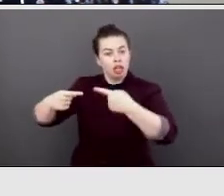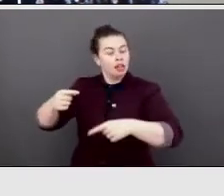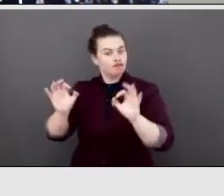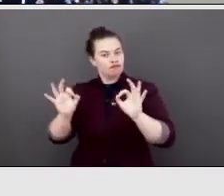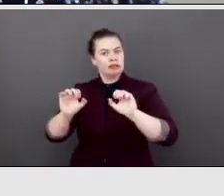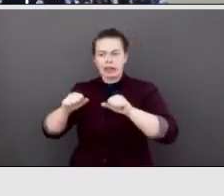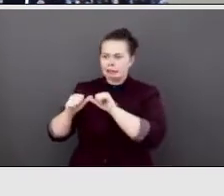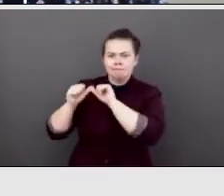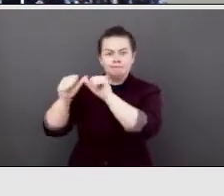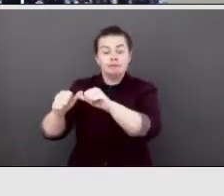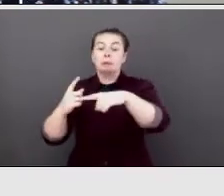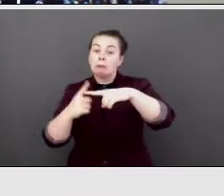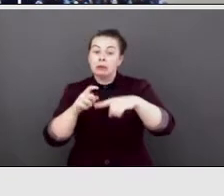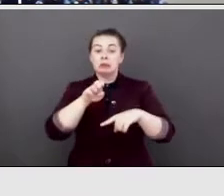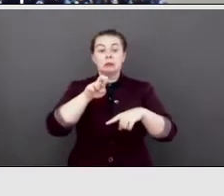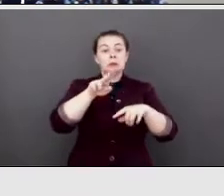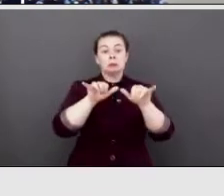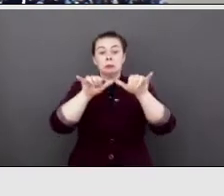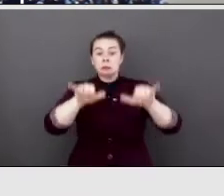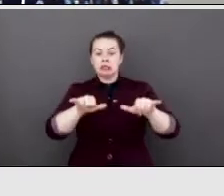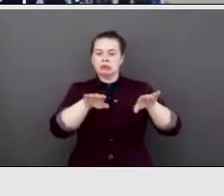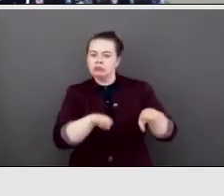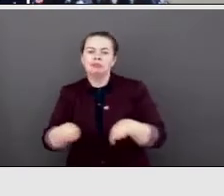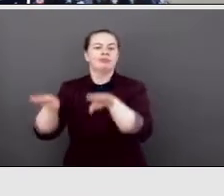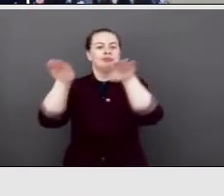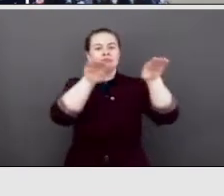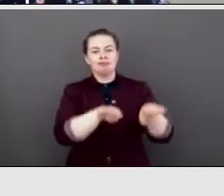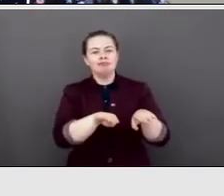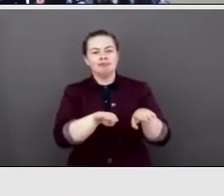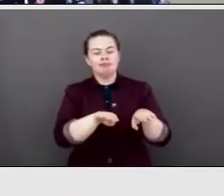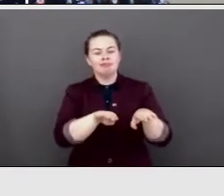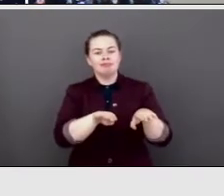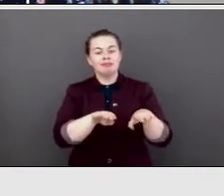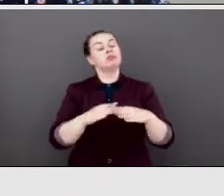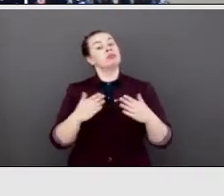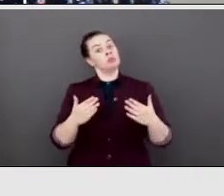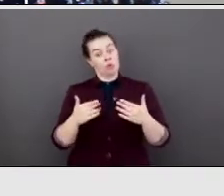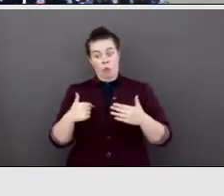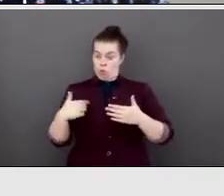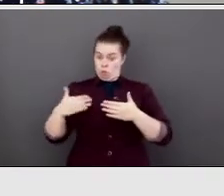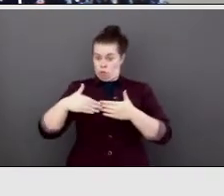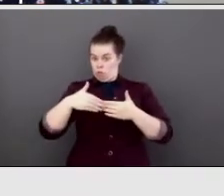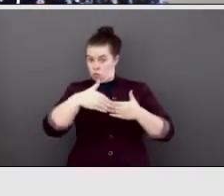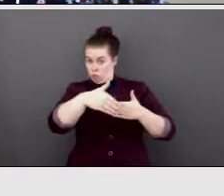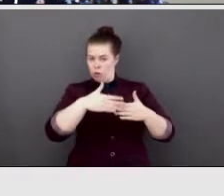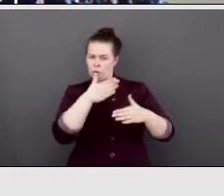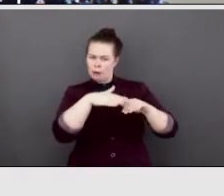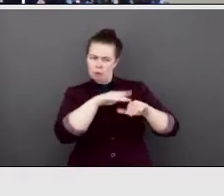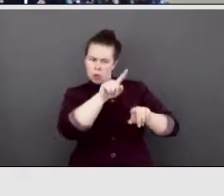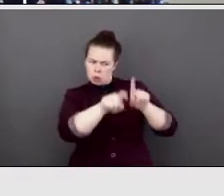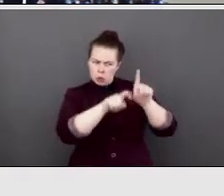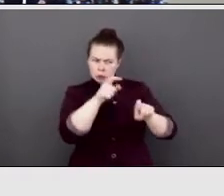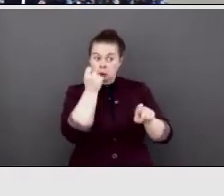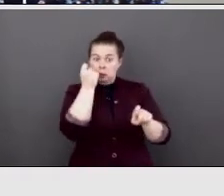the sustainability of health and care systems across Europe. So in the coming months, we will be continuing our work on governance